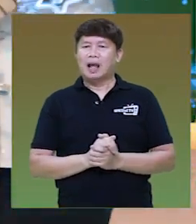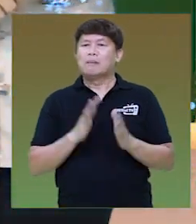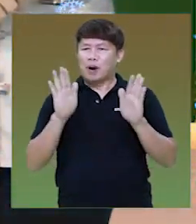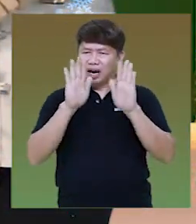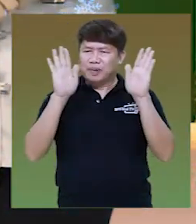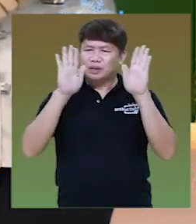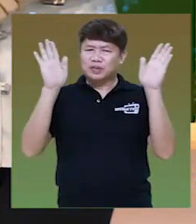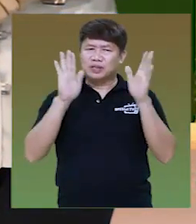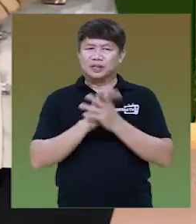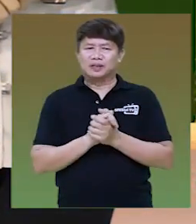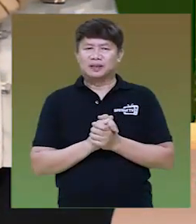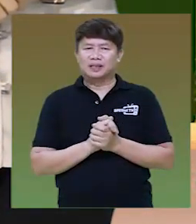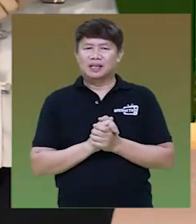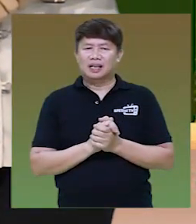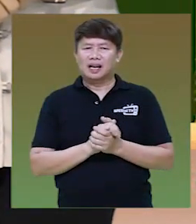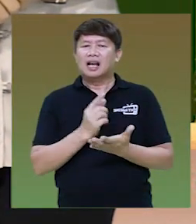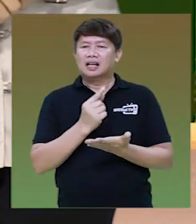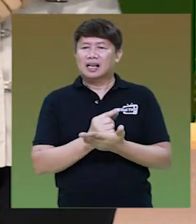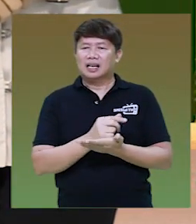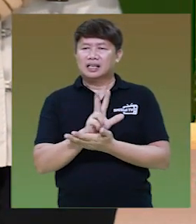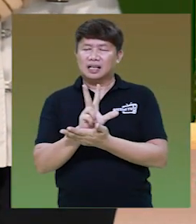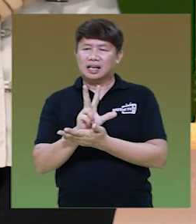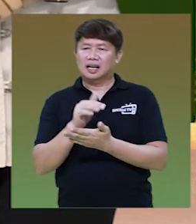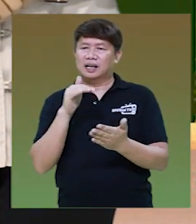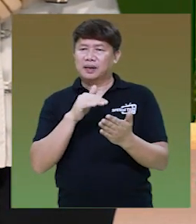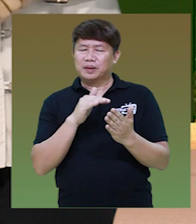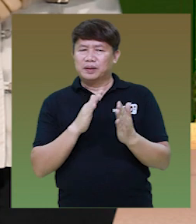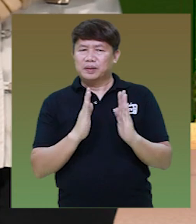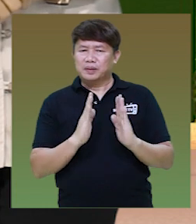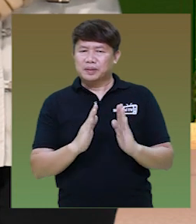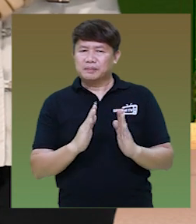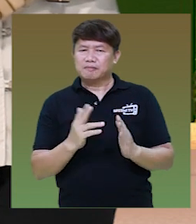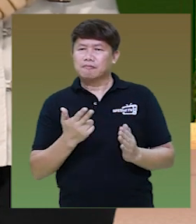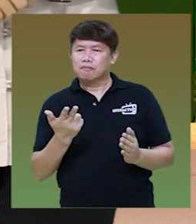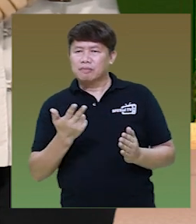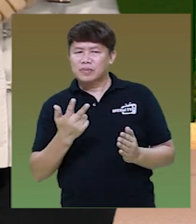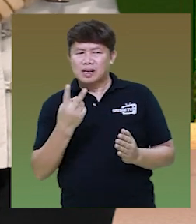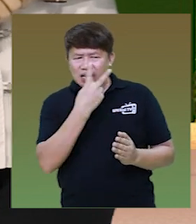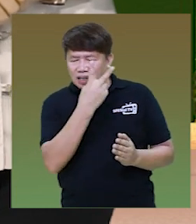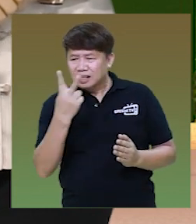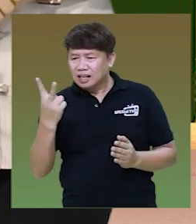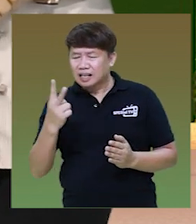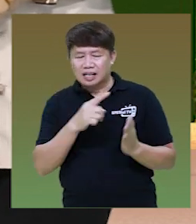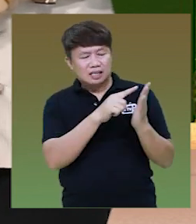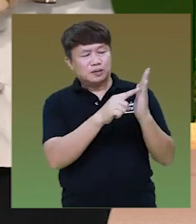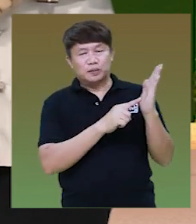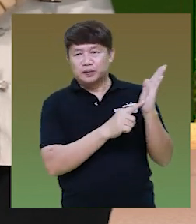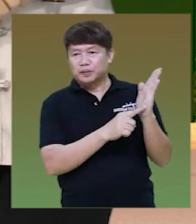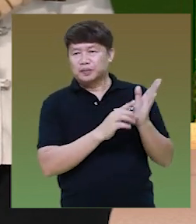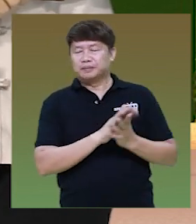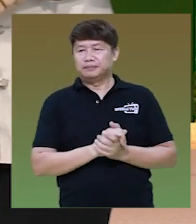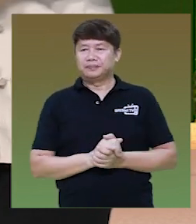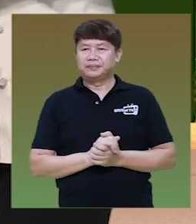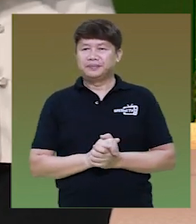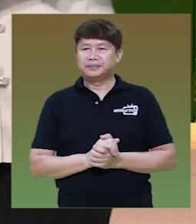Fantastic! The grade 3 pupils were amazed at what they saw at the zoo. Number